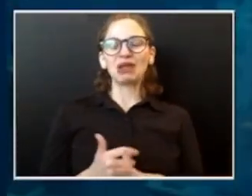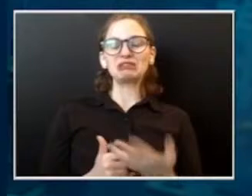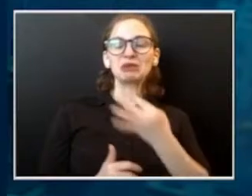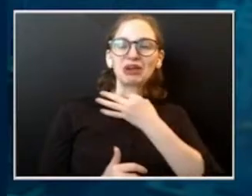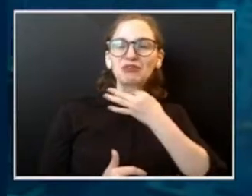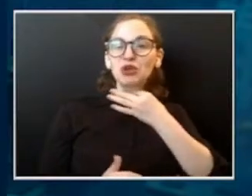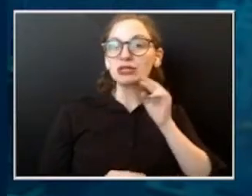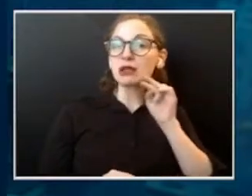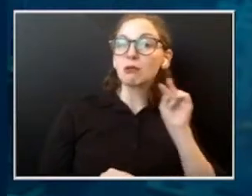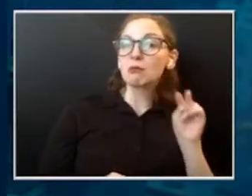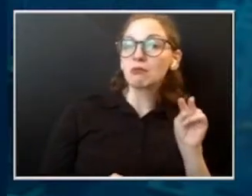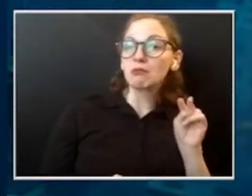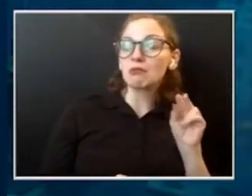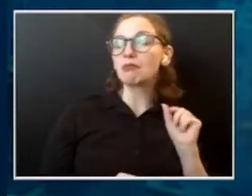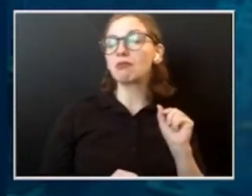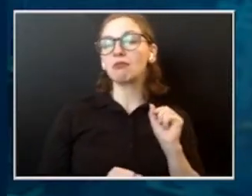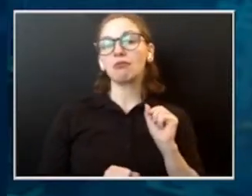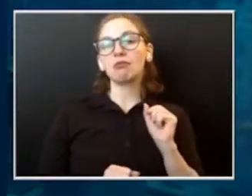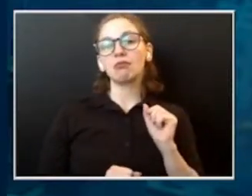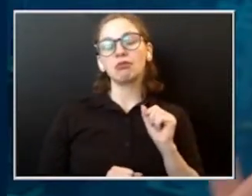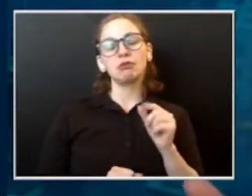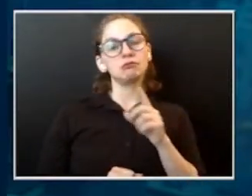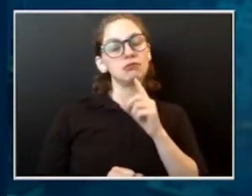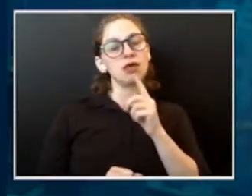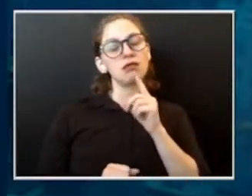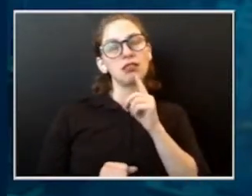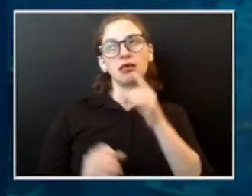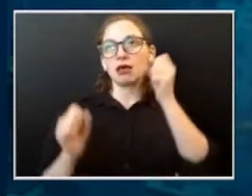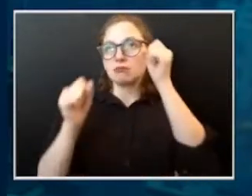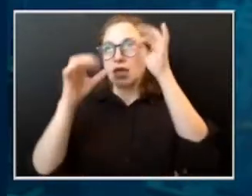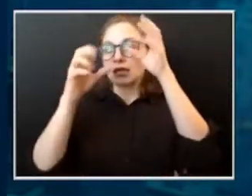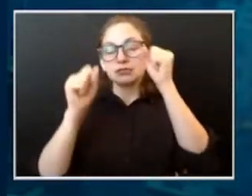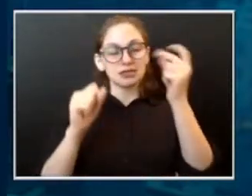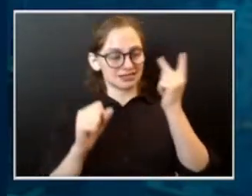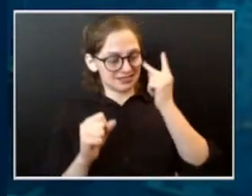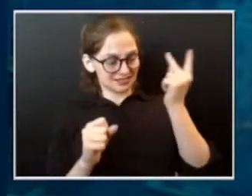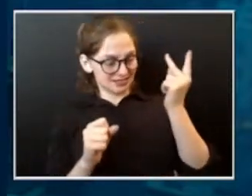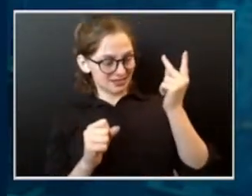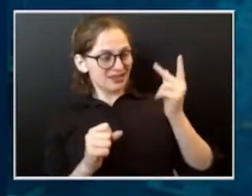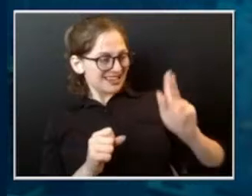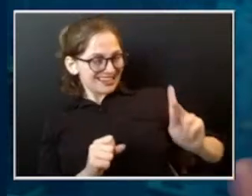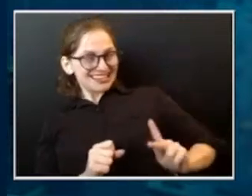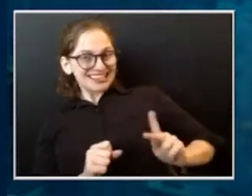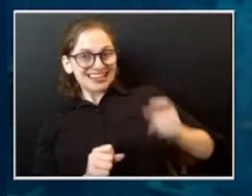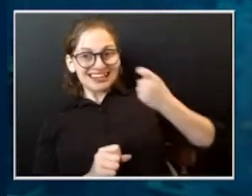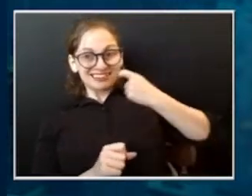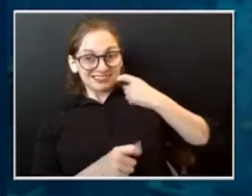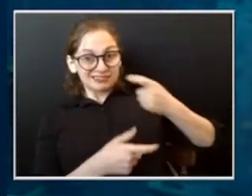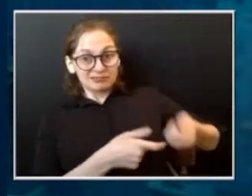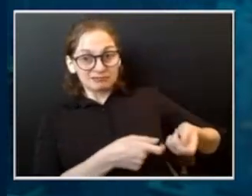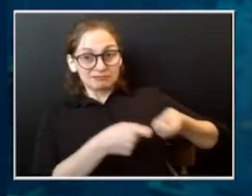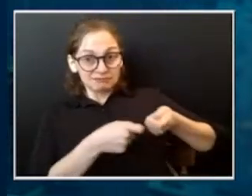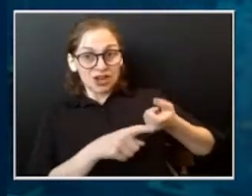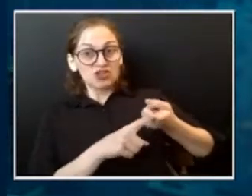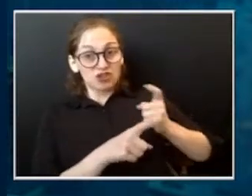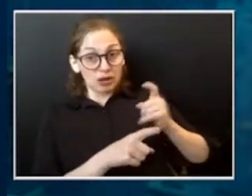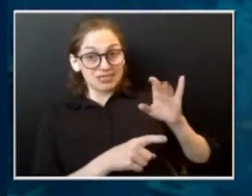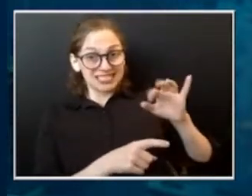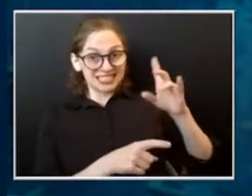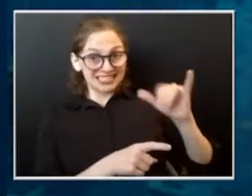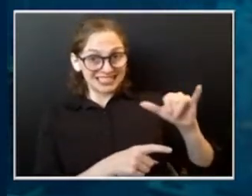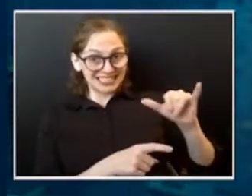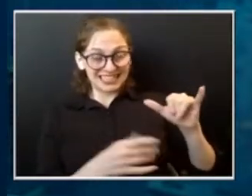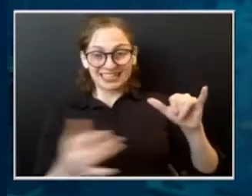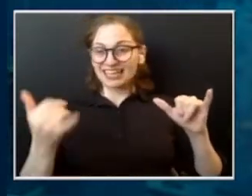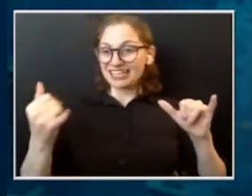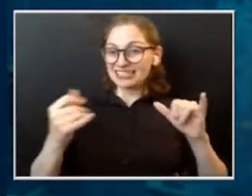it's really amazing to see the kidney that I just removed from Cindy is being sewn in by Dr. Schmidt and to Steve, and you see it pink up, and